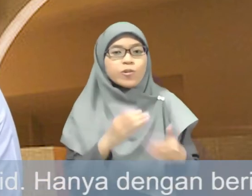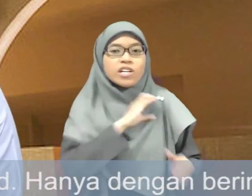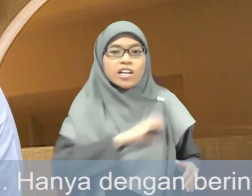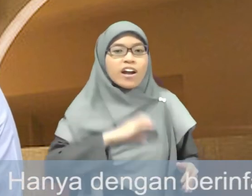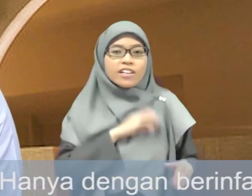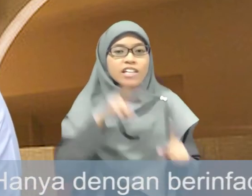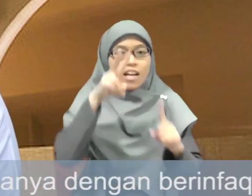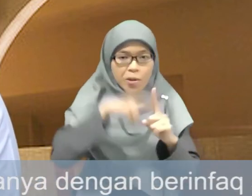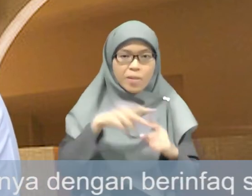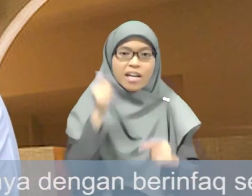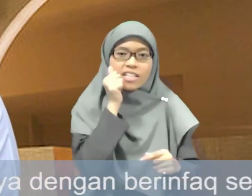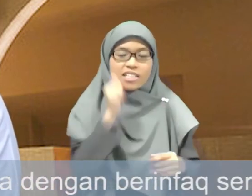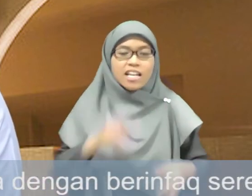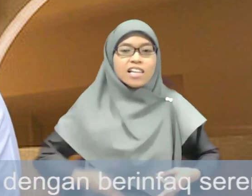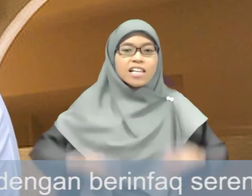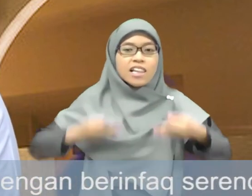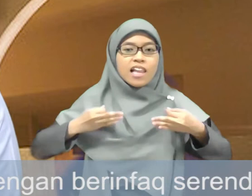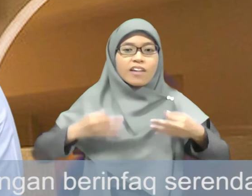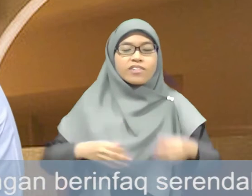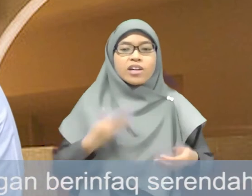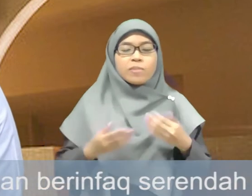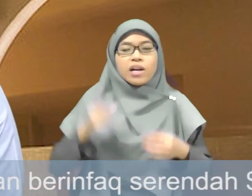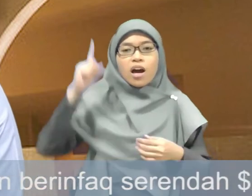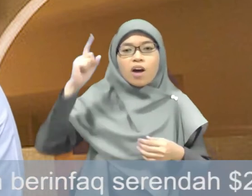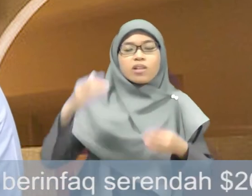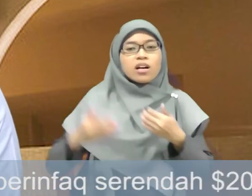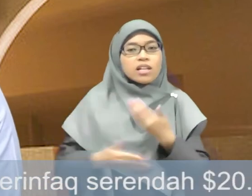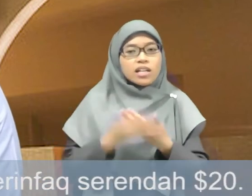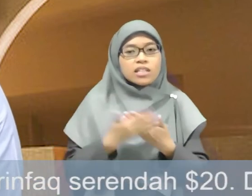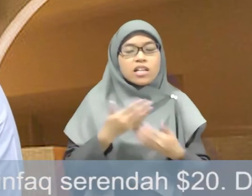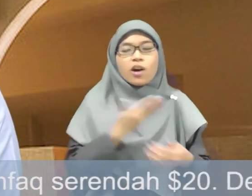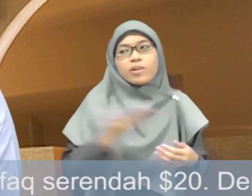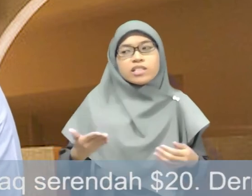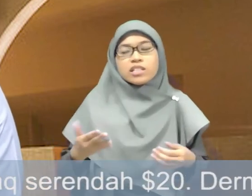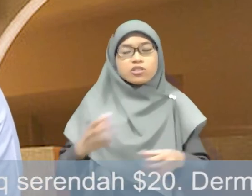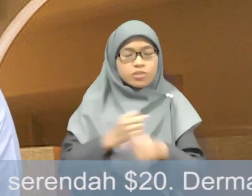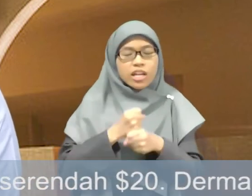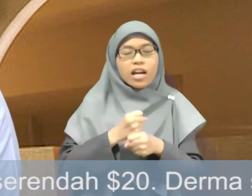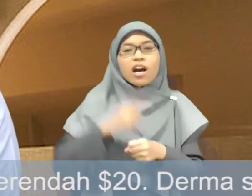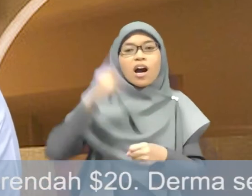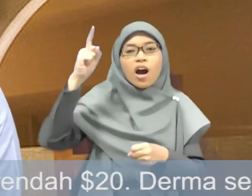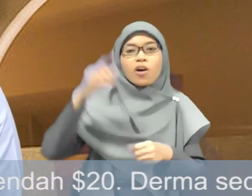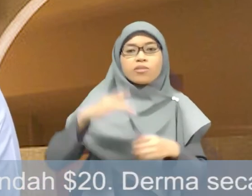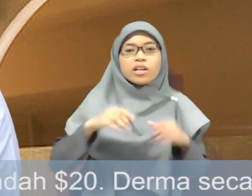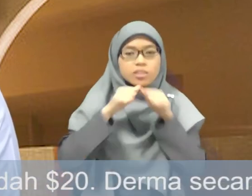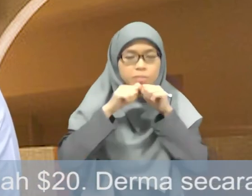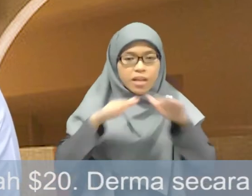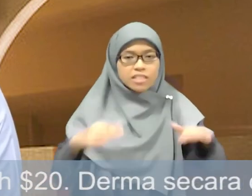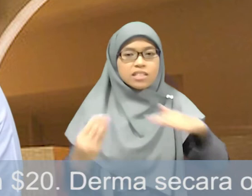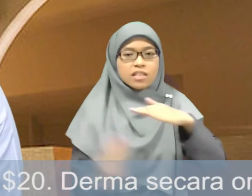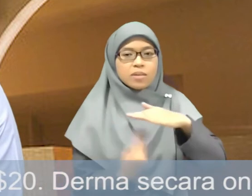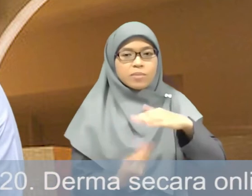about the number of deeds that we have done that matters, but the quality or the amount of sincerity that is present in our acts of